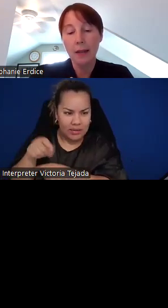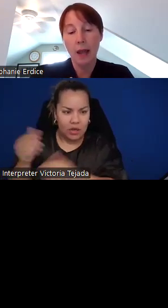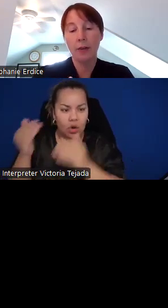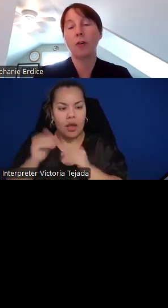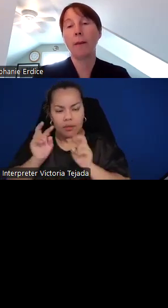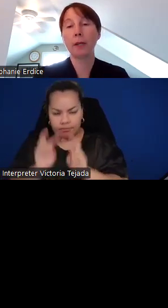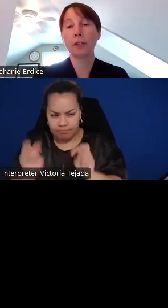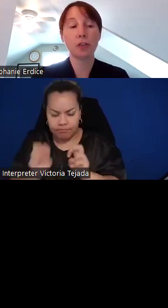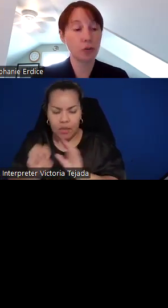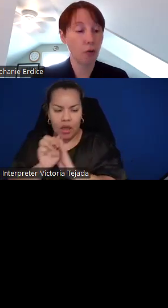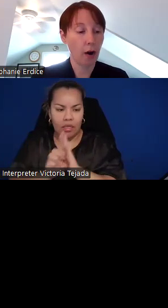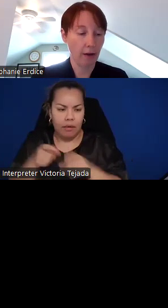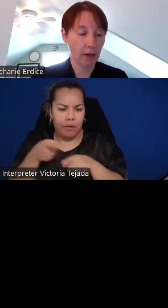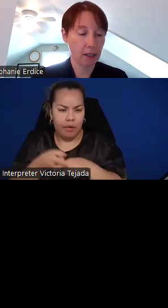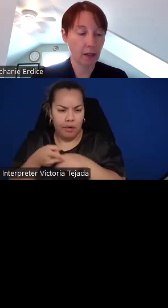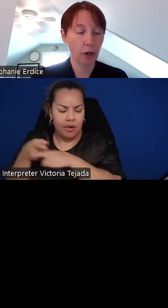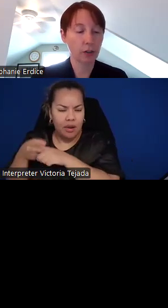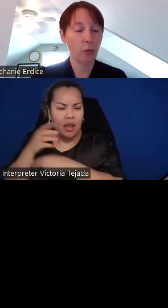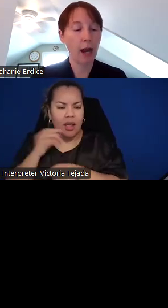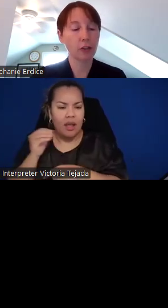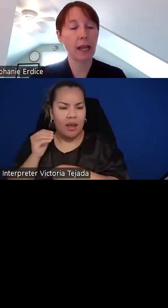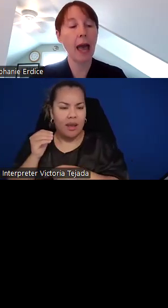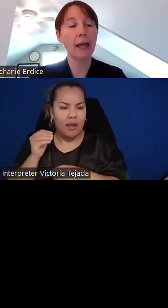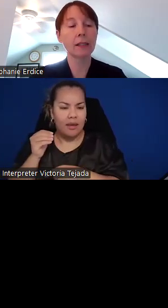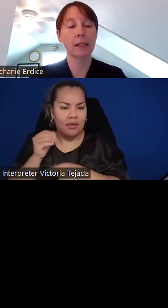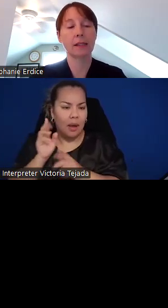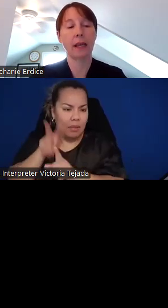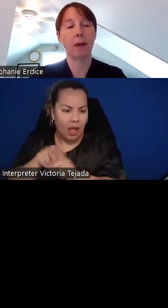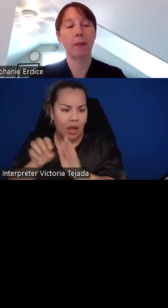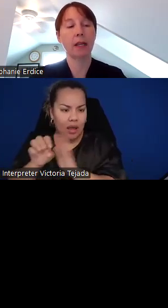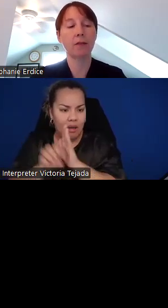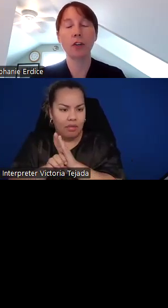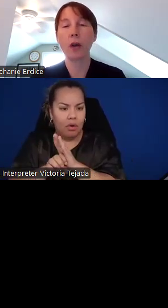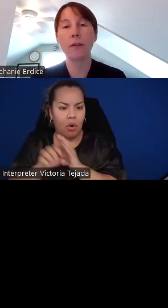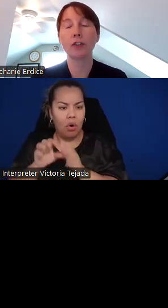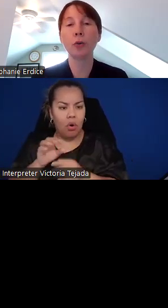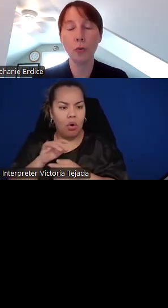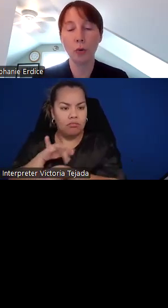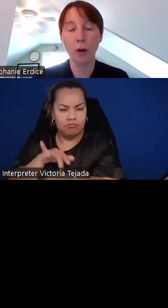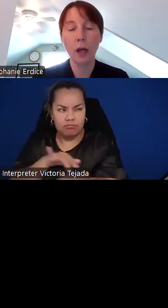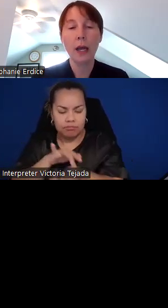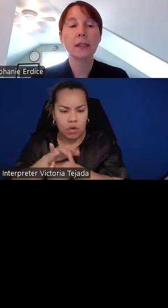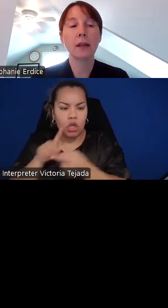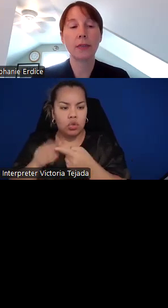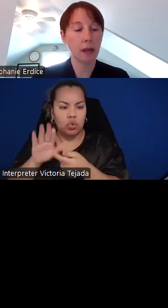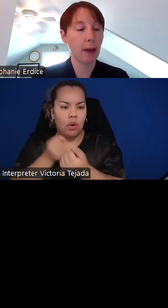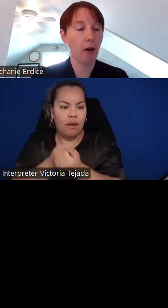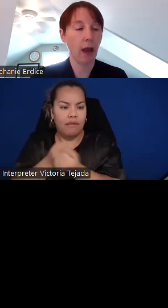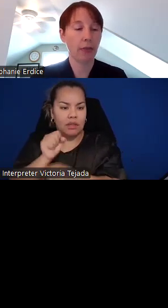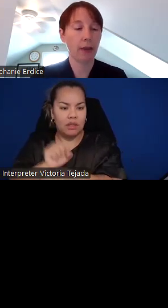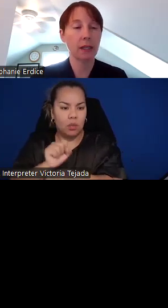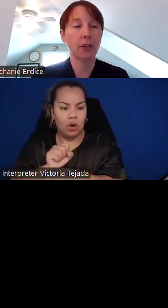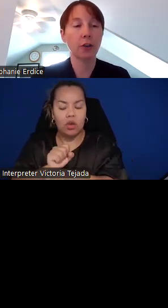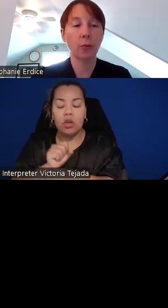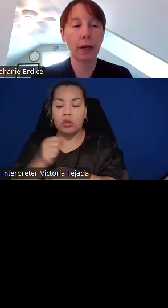and apply the ethical compass to our advocacy work. So we'll actually end this segment by giving you kind of a tool to think